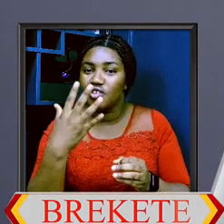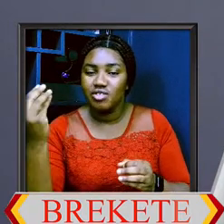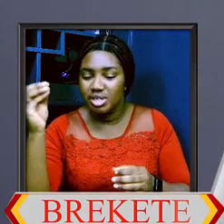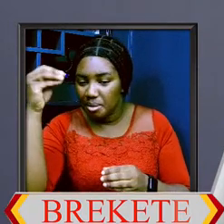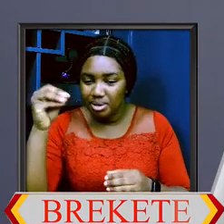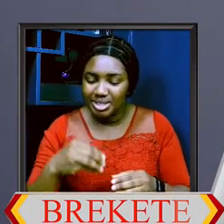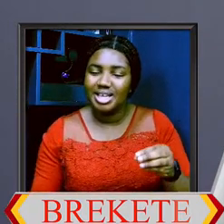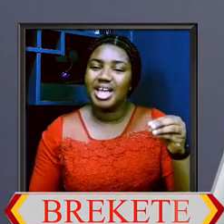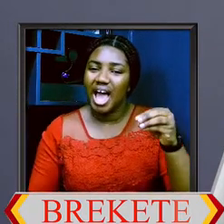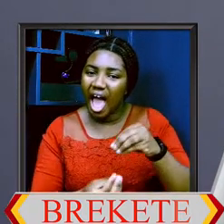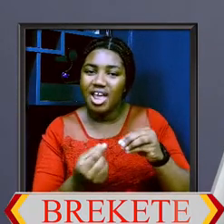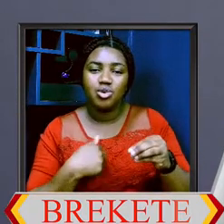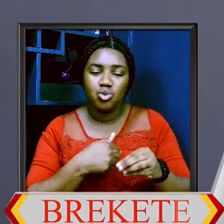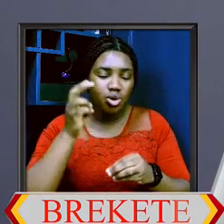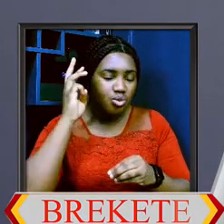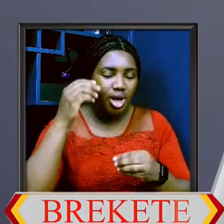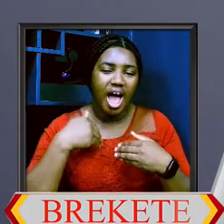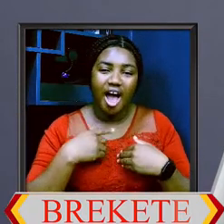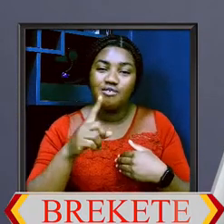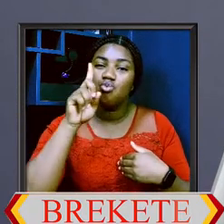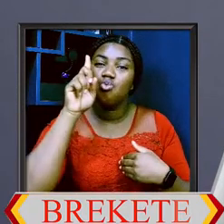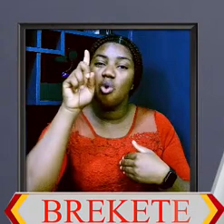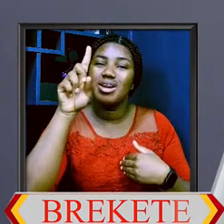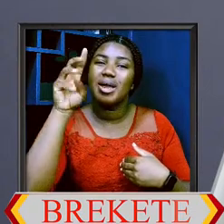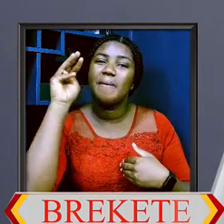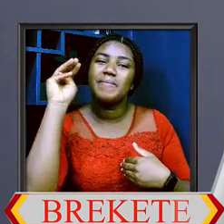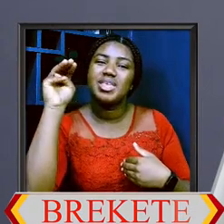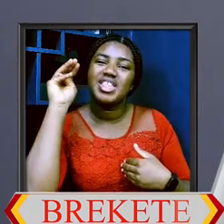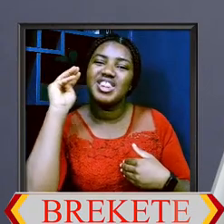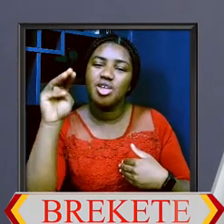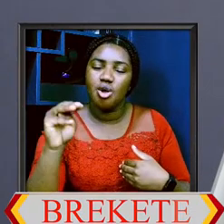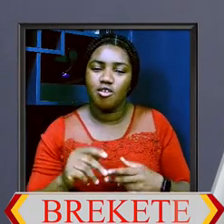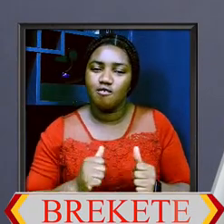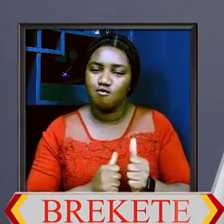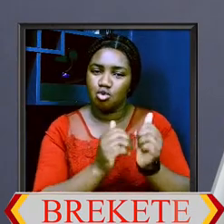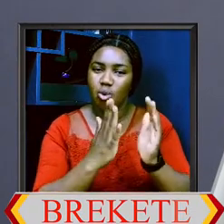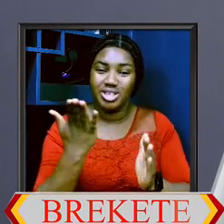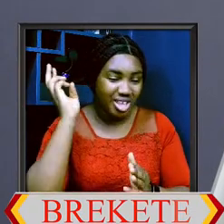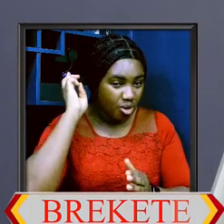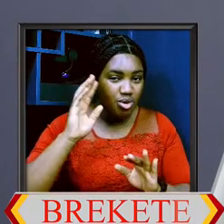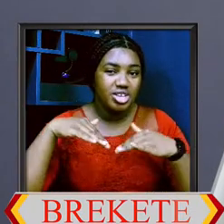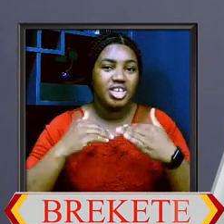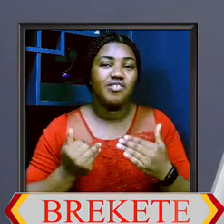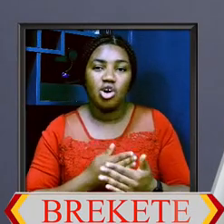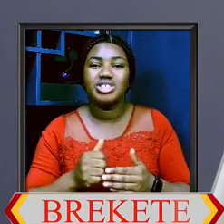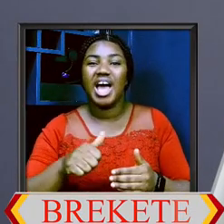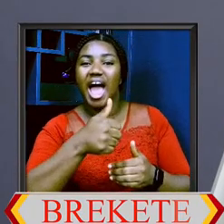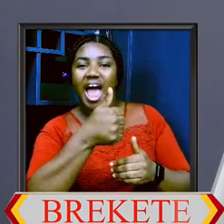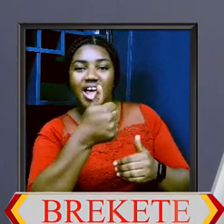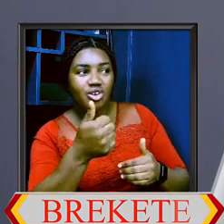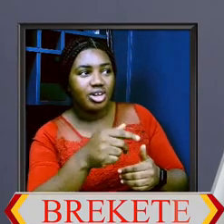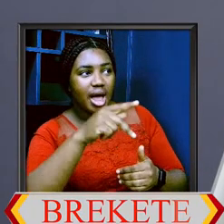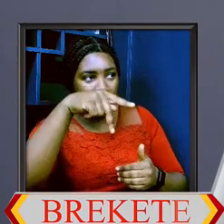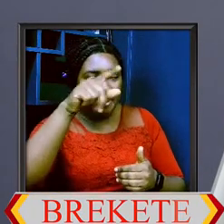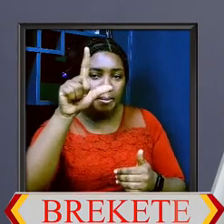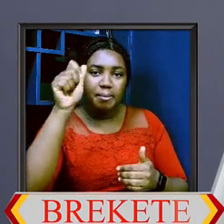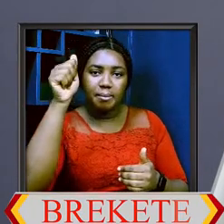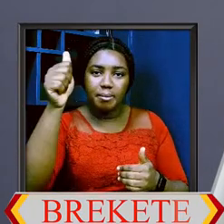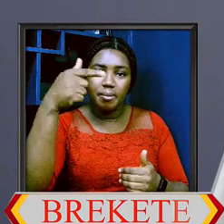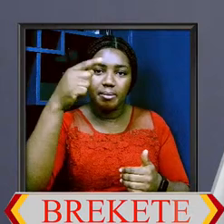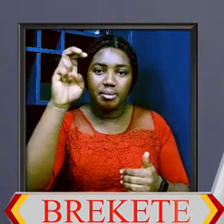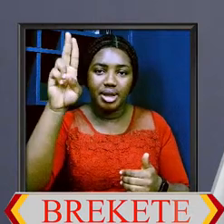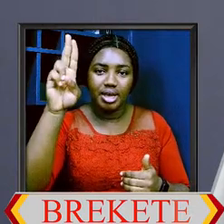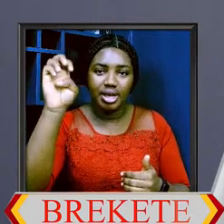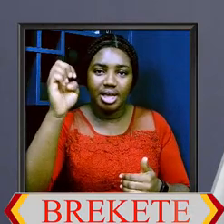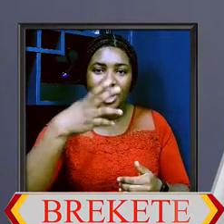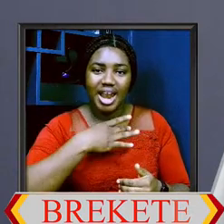subscribe we go don't get 1 million subscribers they go give us another plaque like this we will carry 1 million